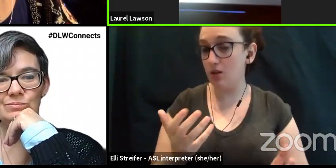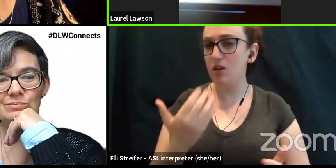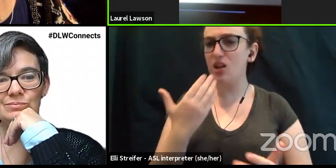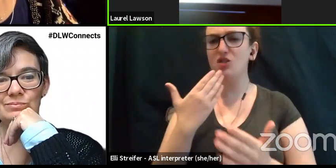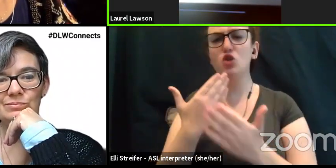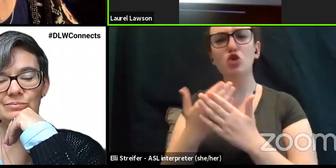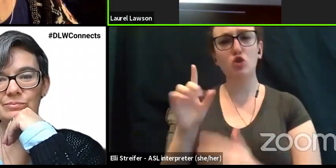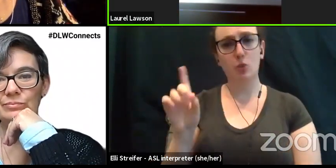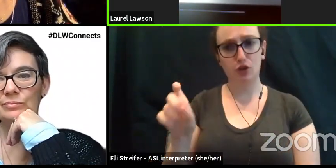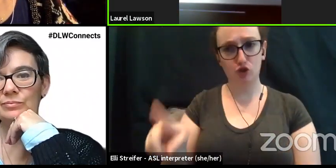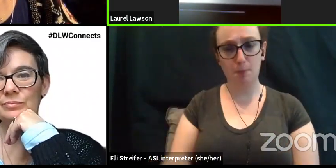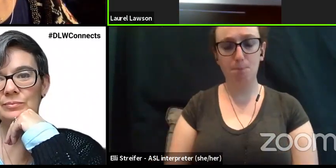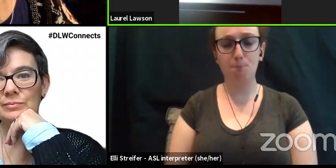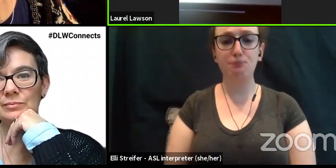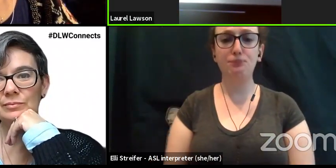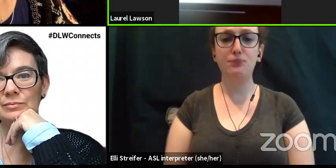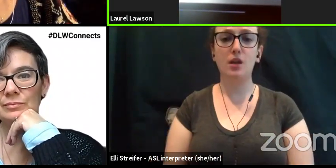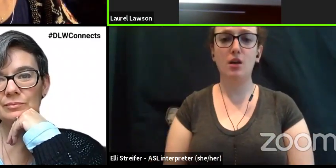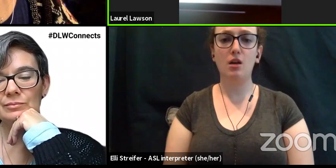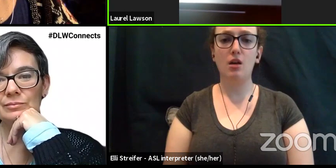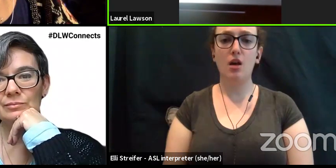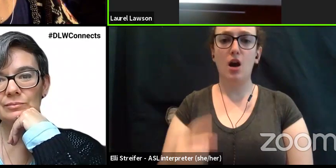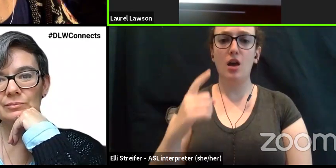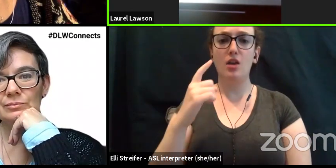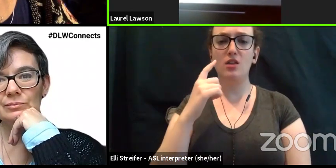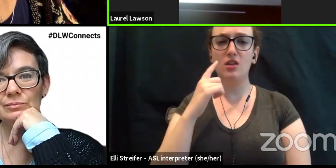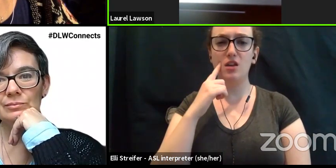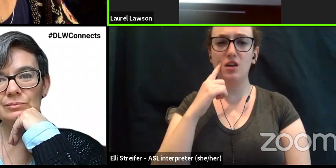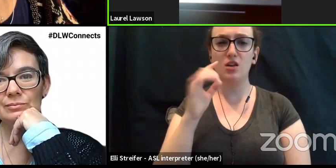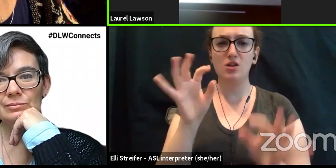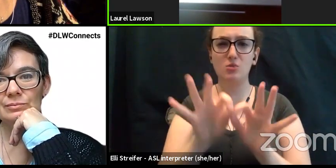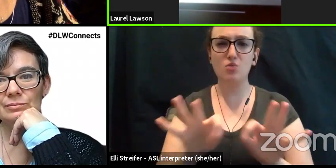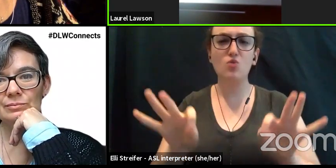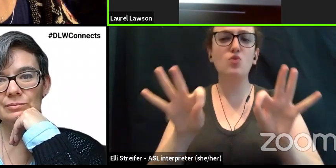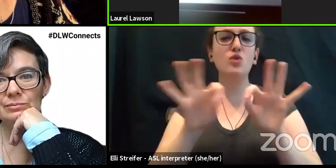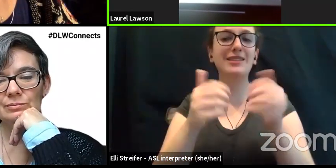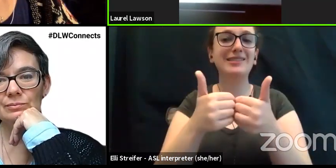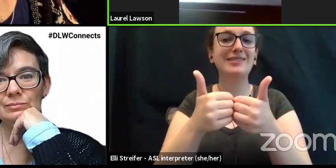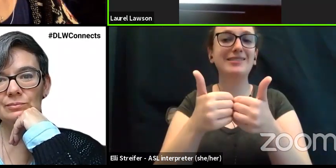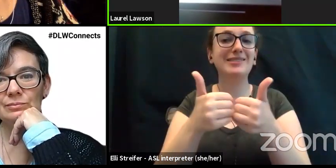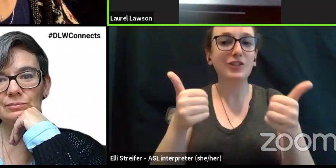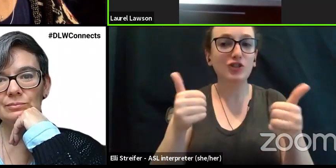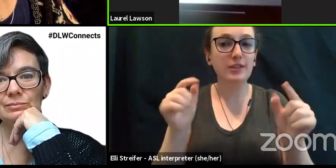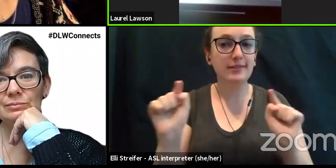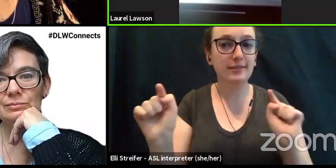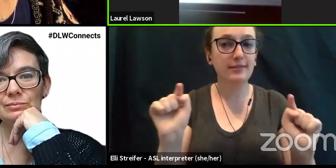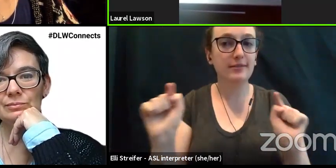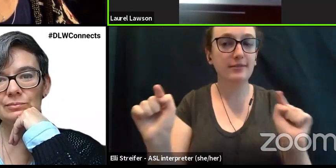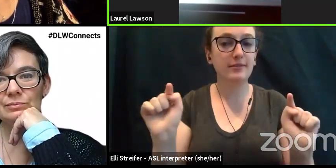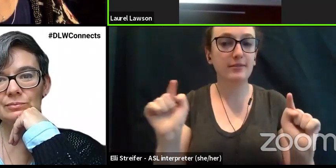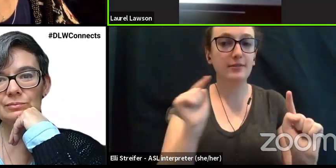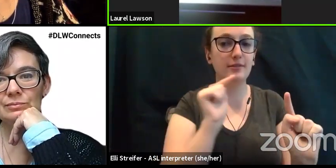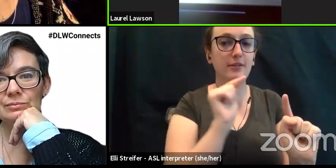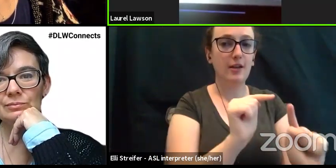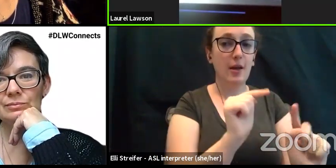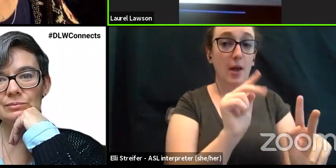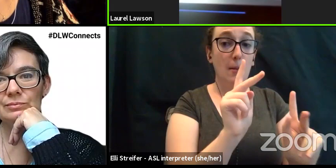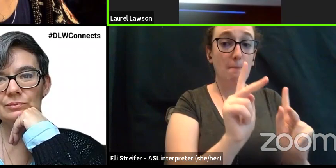And I think there is a really important distinction between